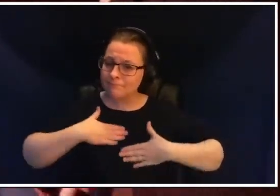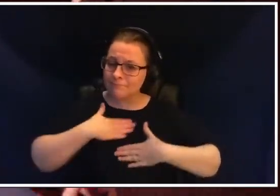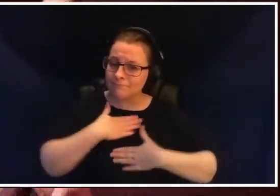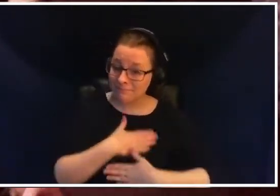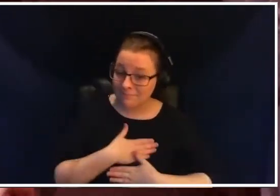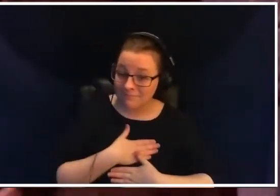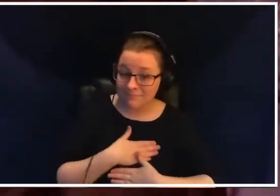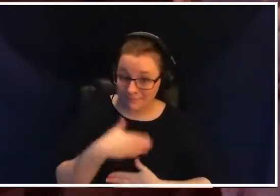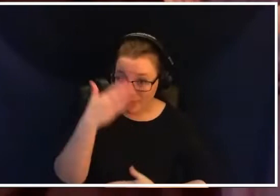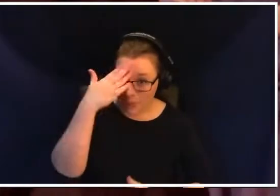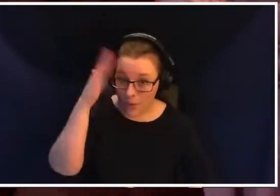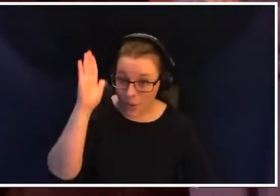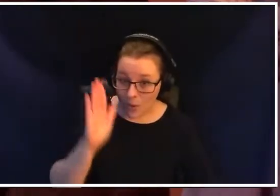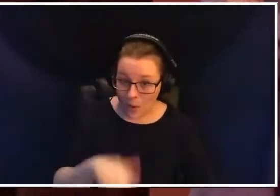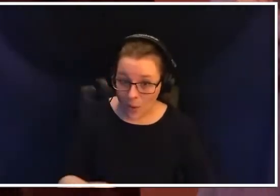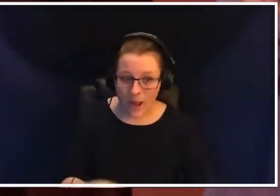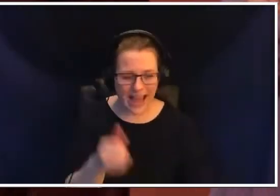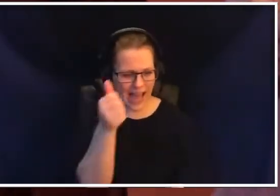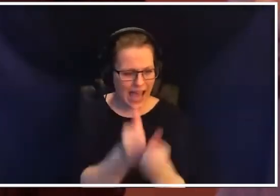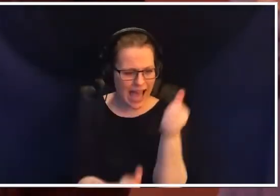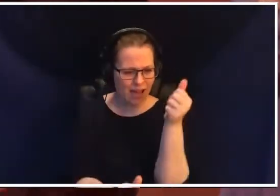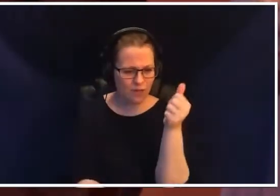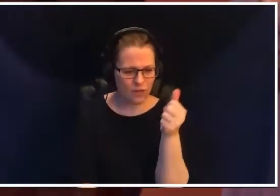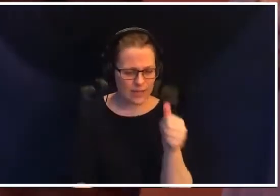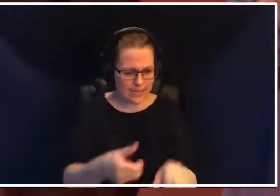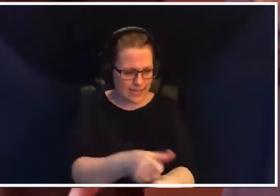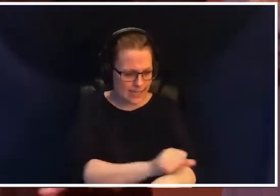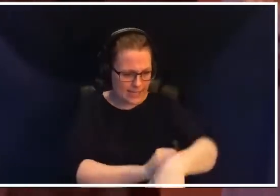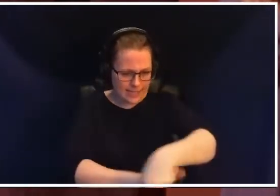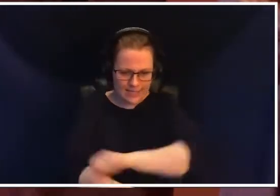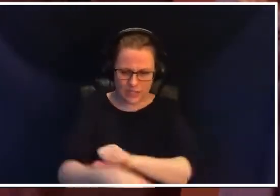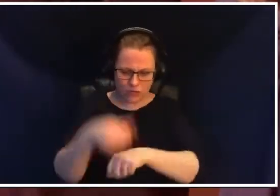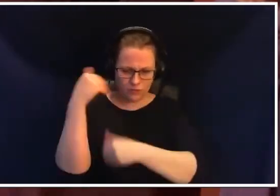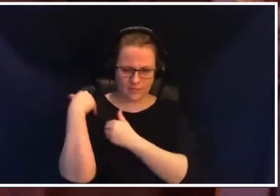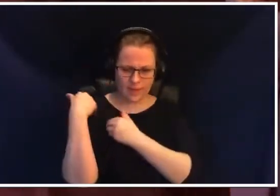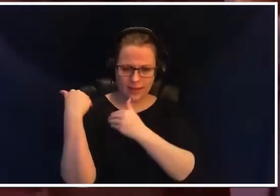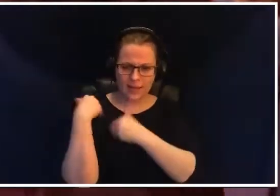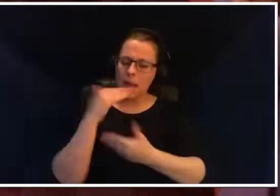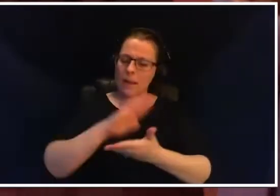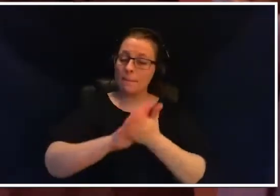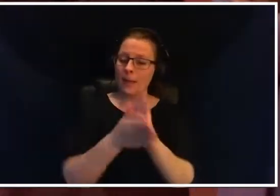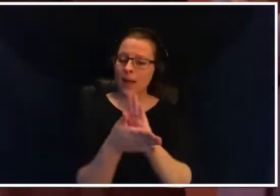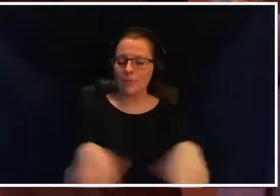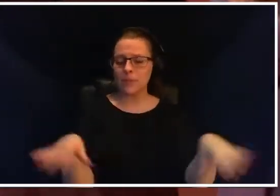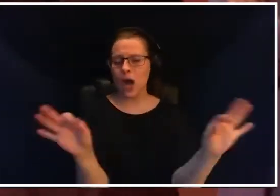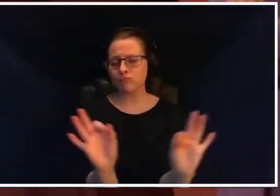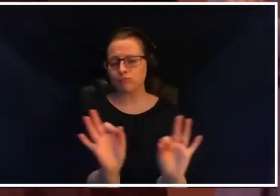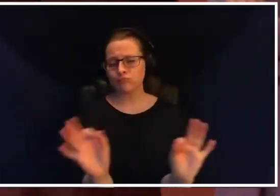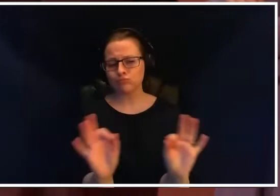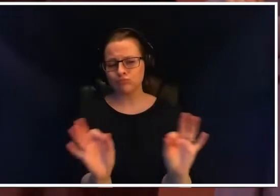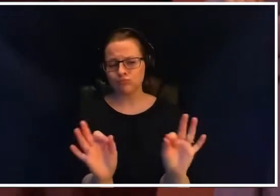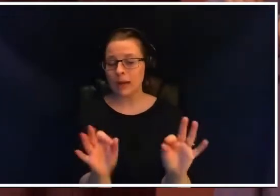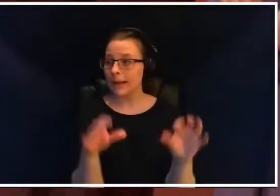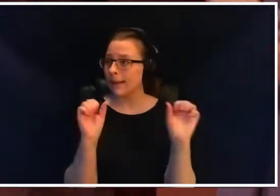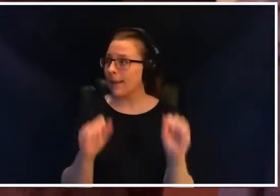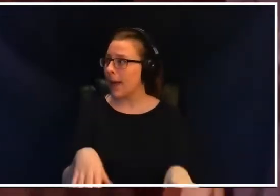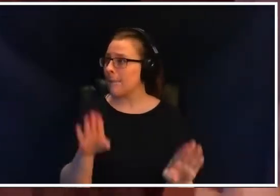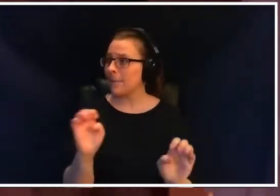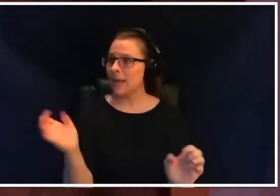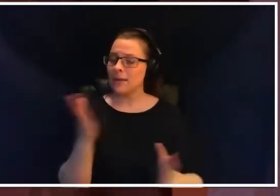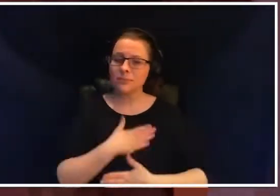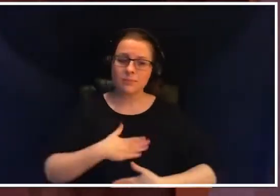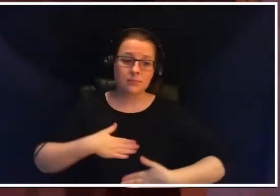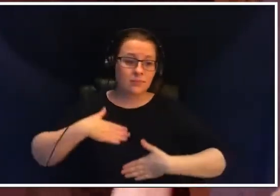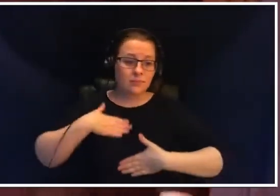game. And every task you undertake becomes a piece of cake. A lark, a spree, it's